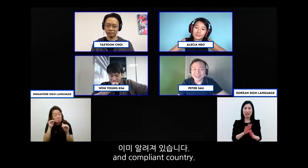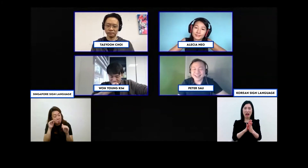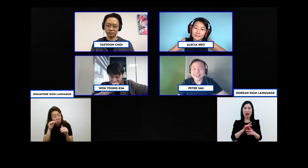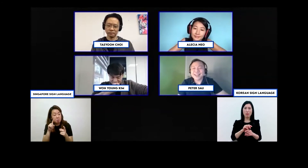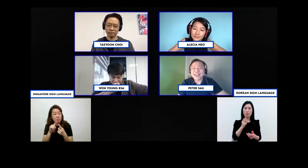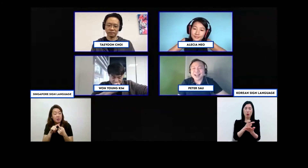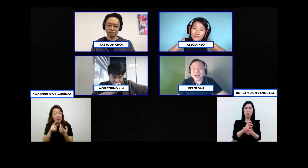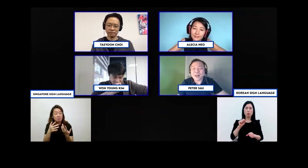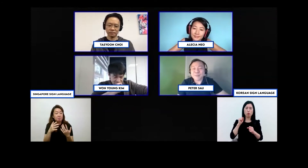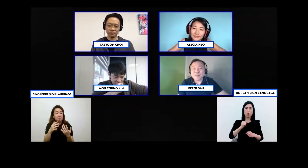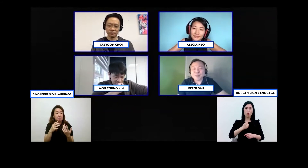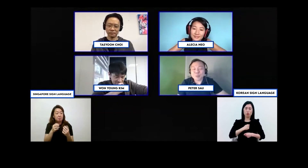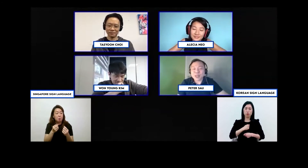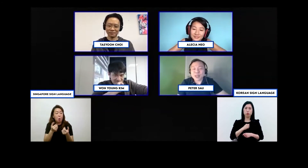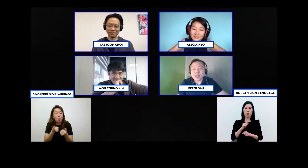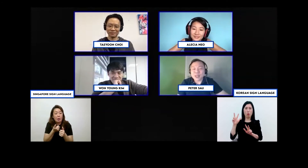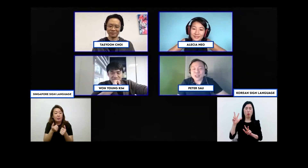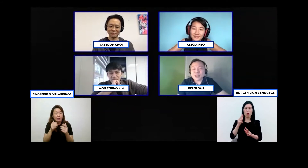country.